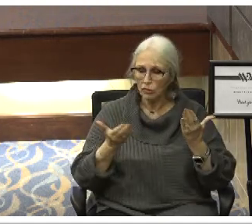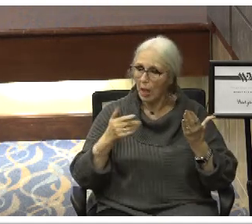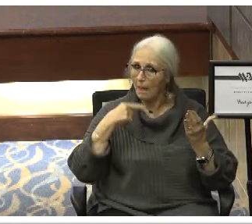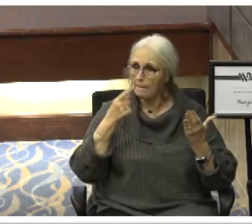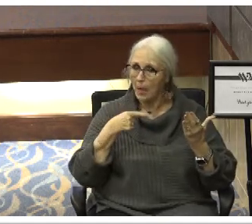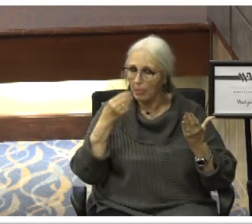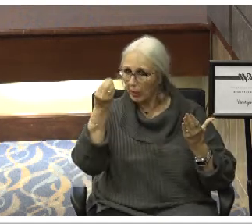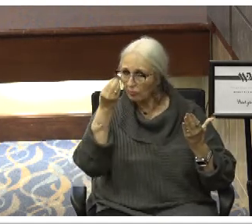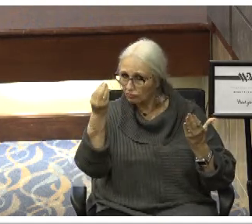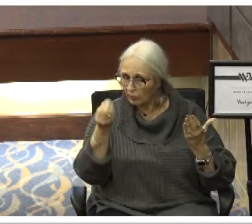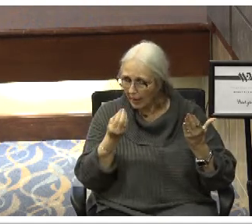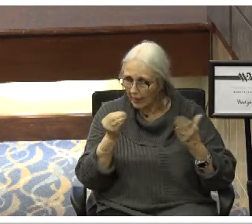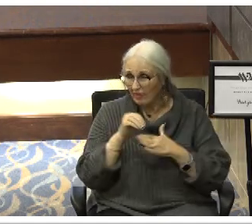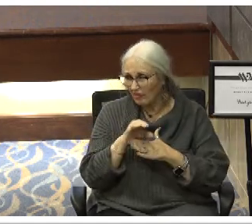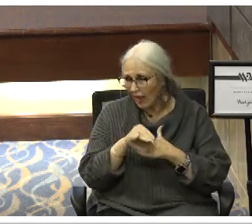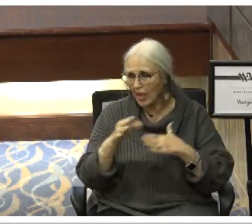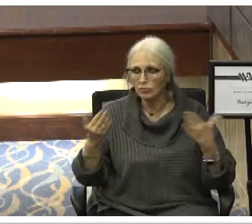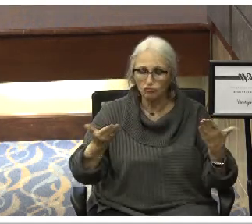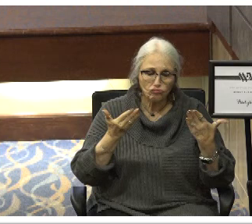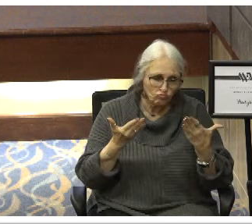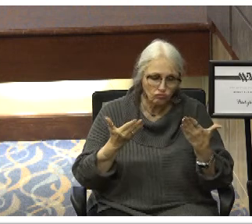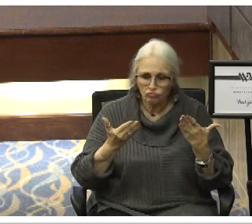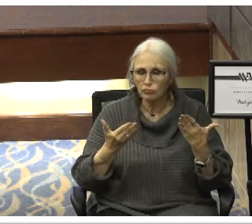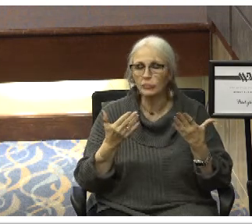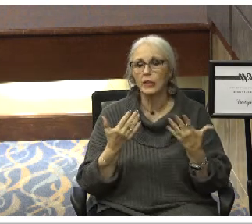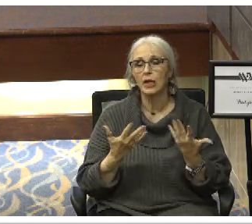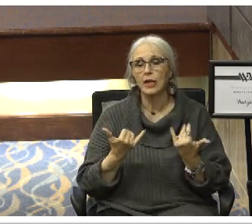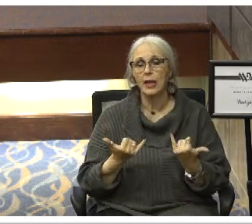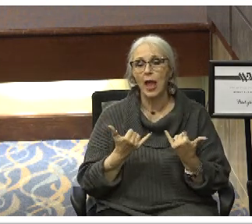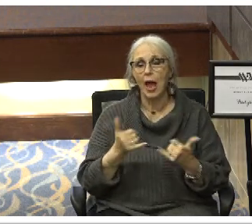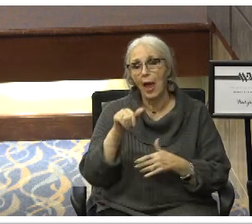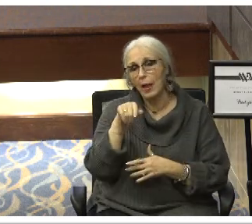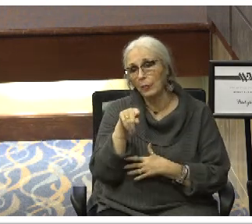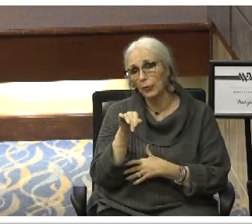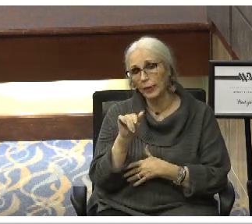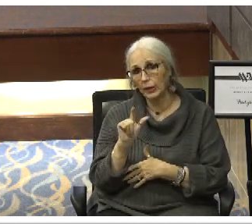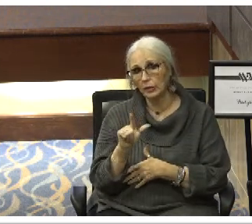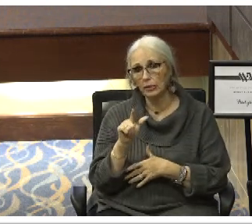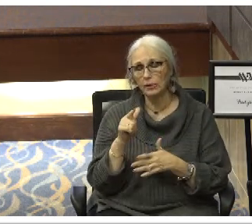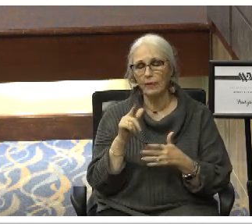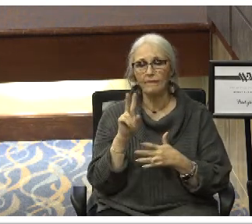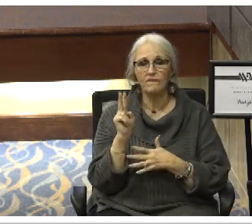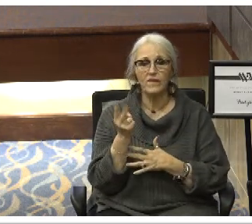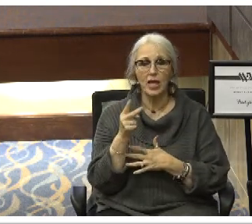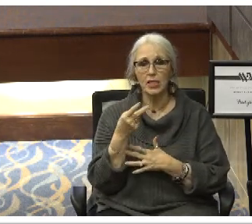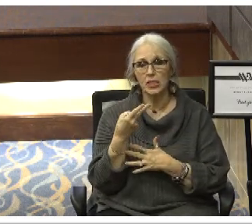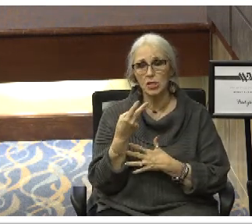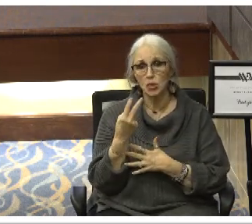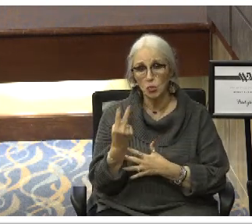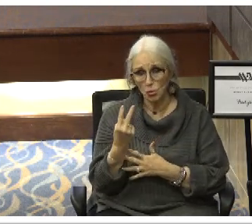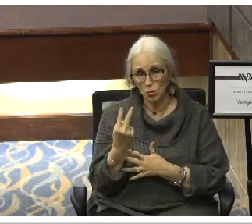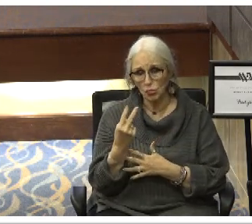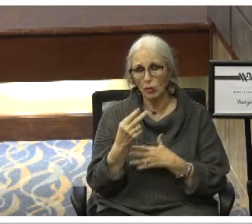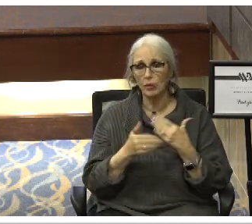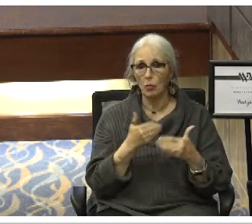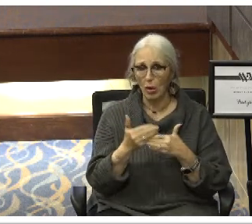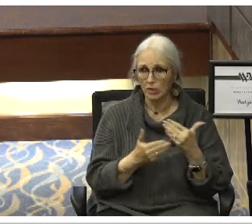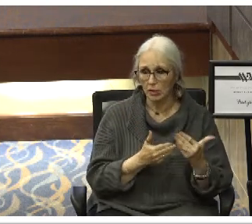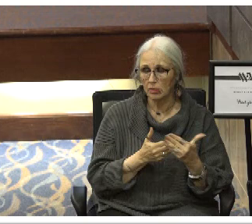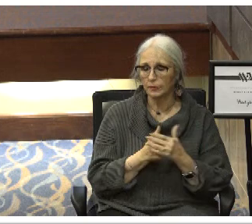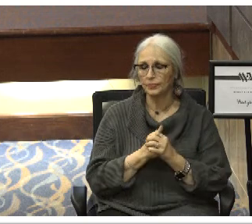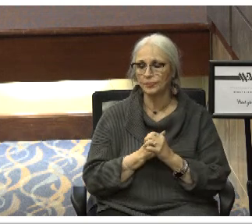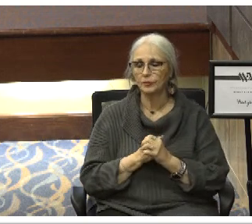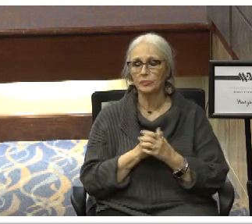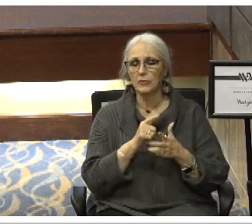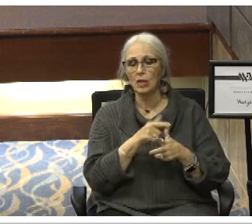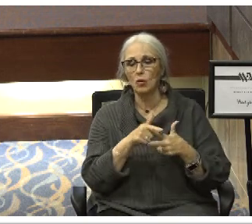some alternatives to bring back to the community. So starting in April will be the phase two of our public engagement process, where we bring 3